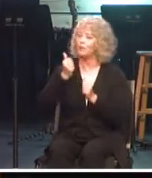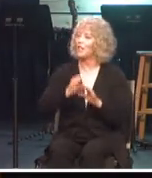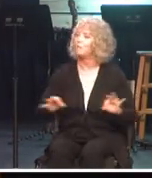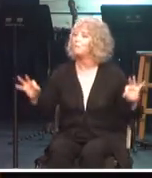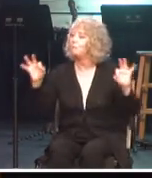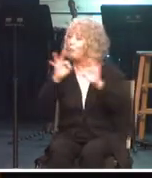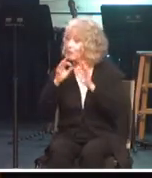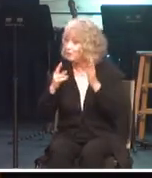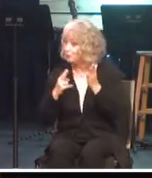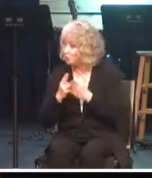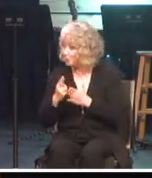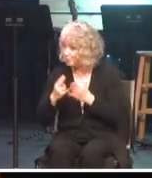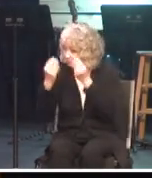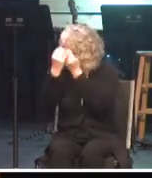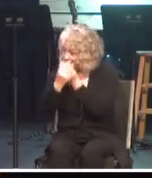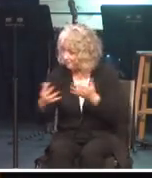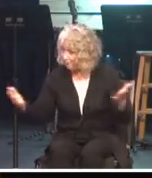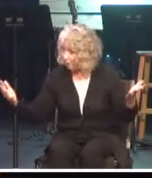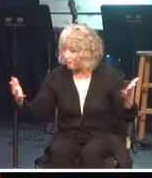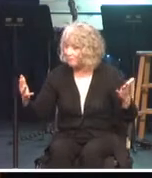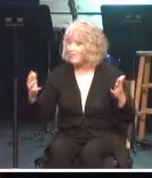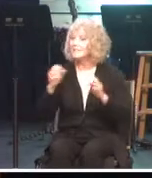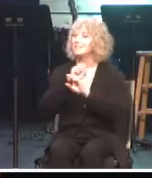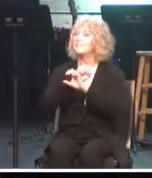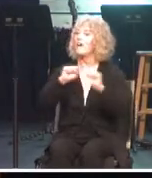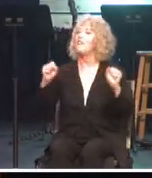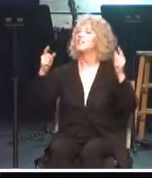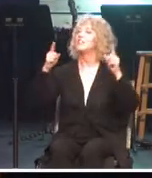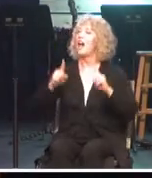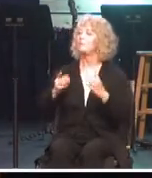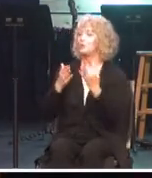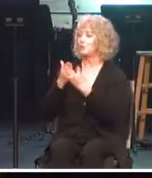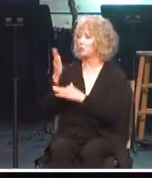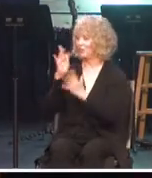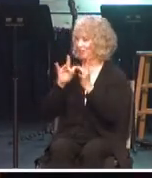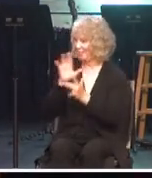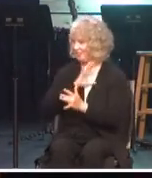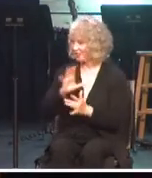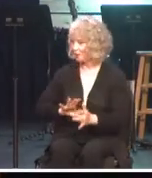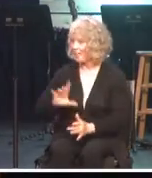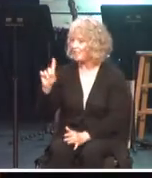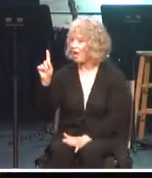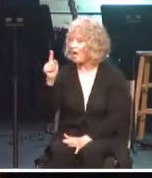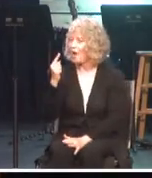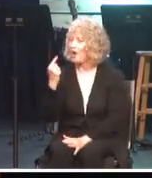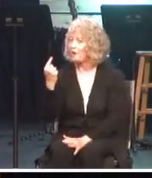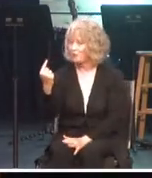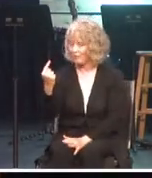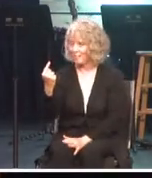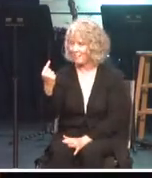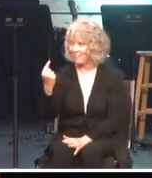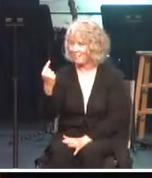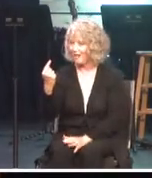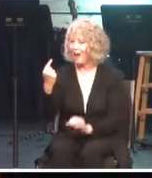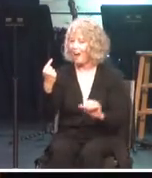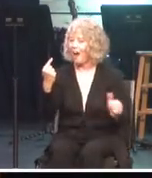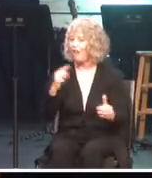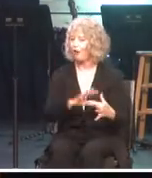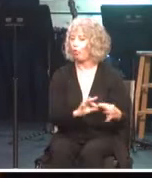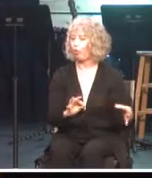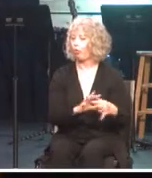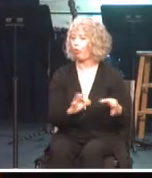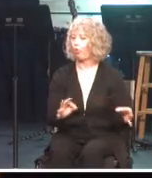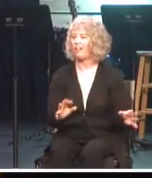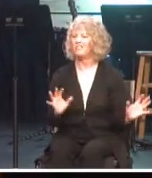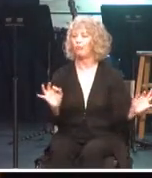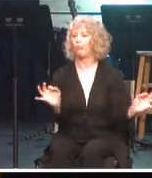there. That this salvation comes through Jesus Christ alone. And every other message